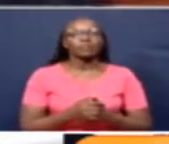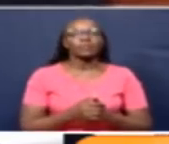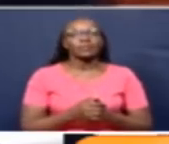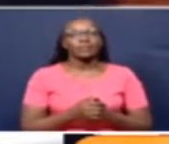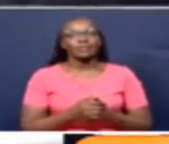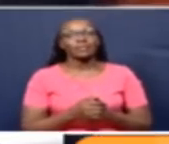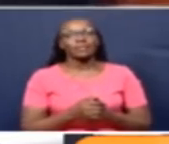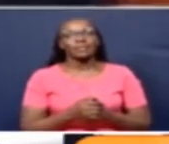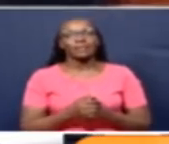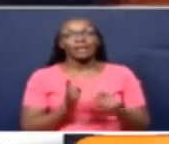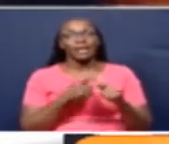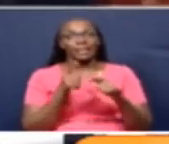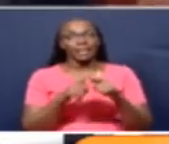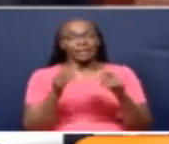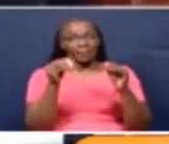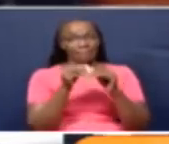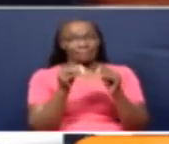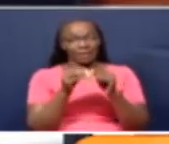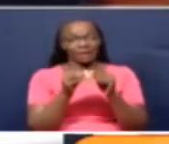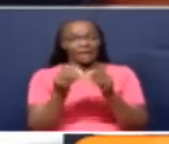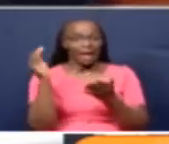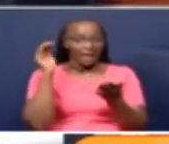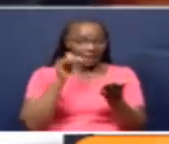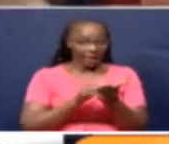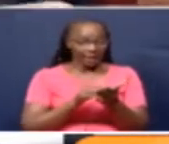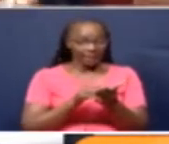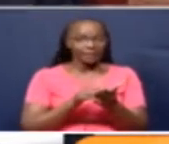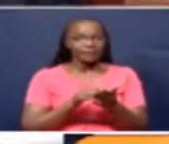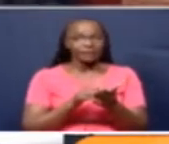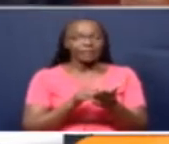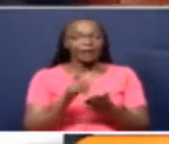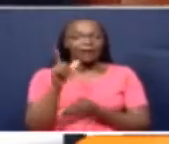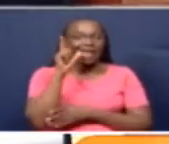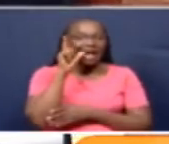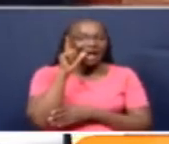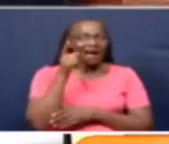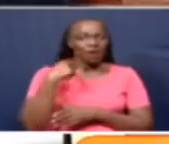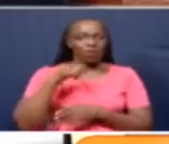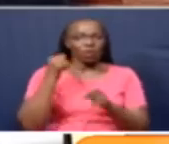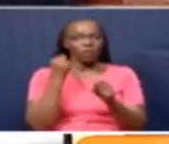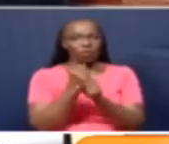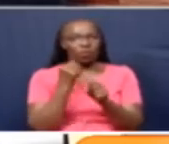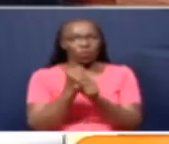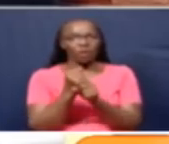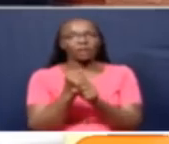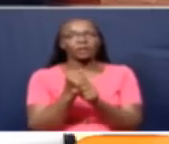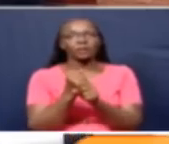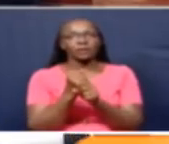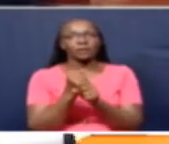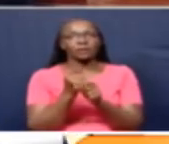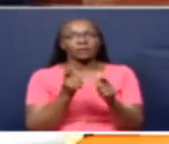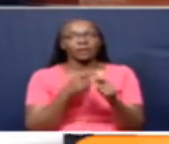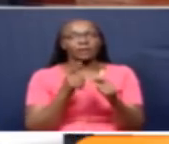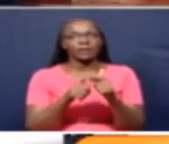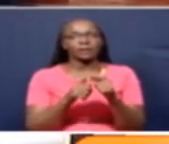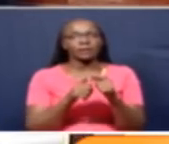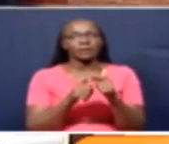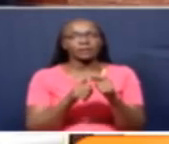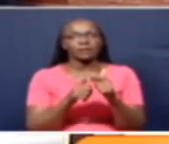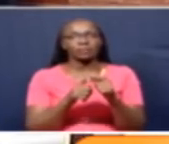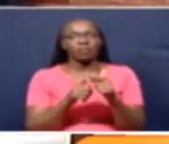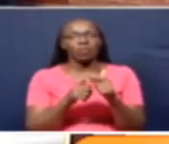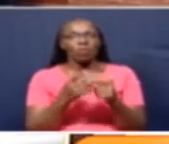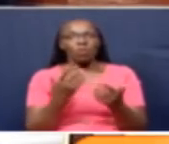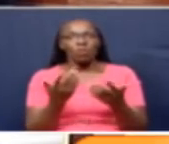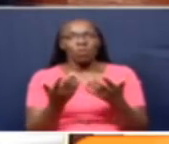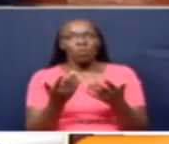I met him, and then I met him again in Paris. I met him in London. He was performing at the Pigalle, placed in Swallow Street near Regent Street. Mm.